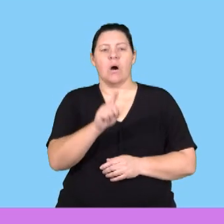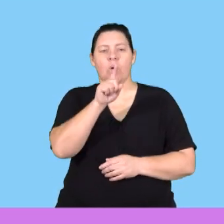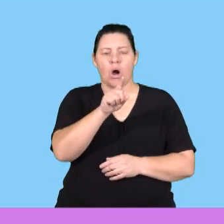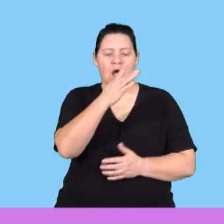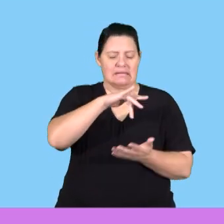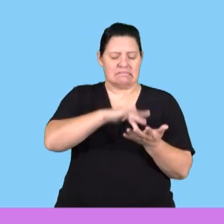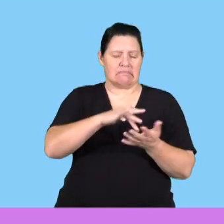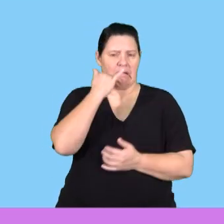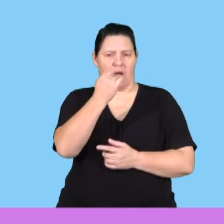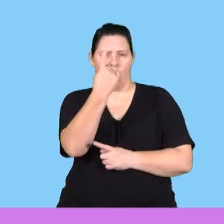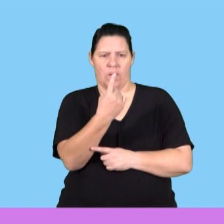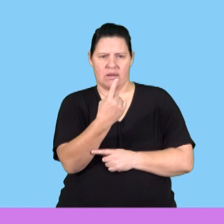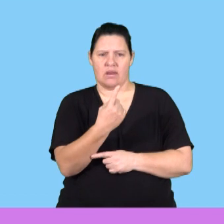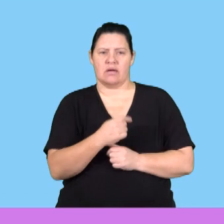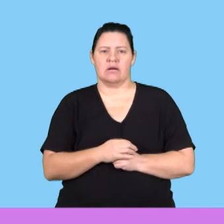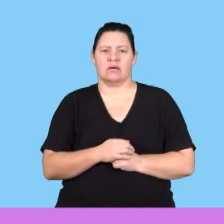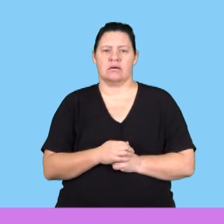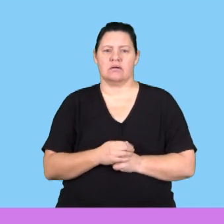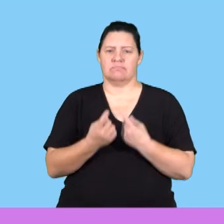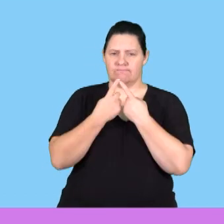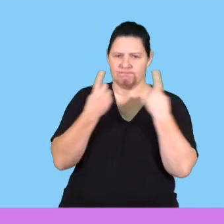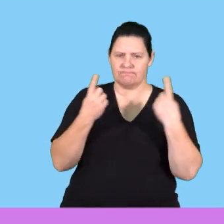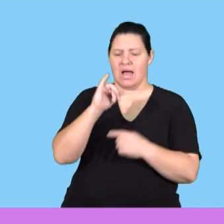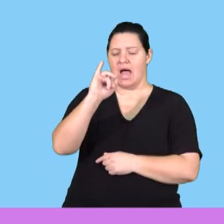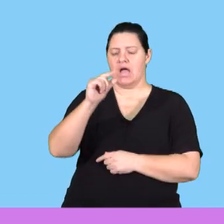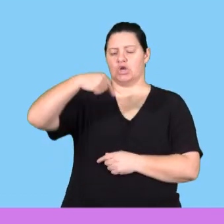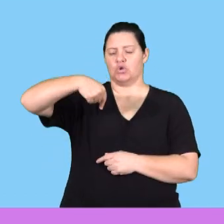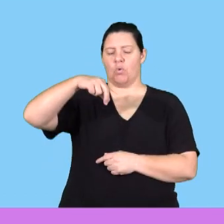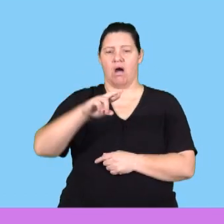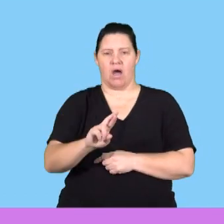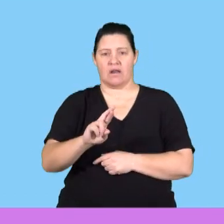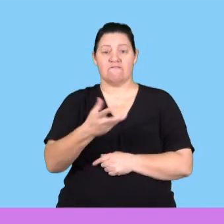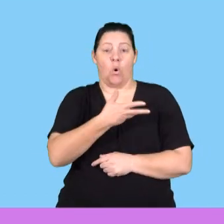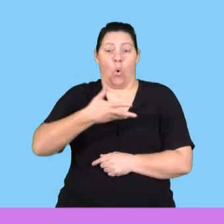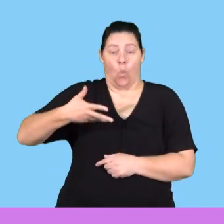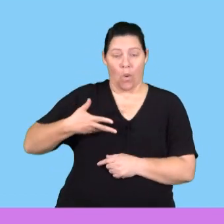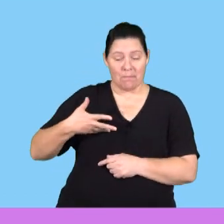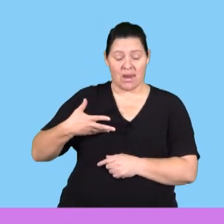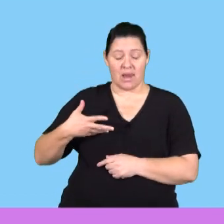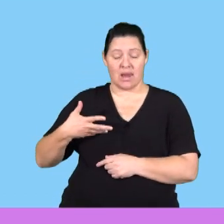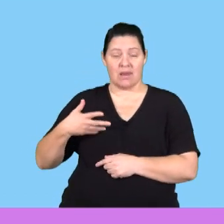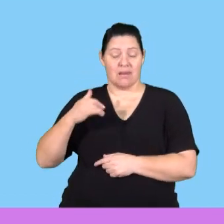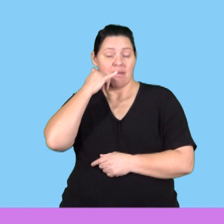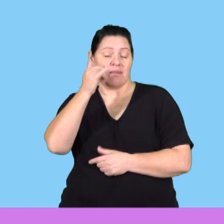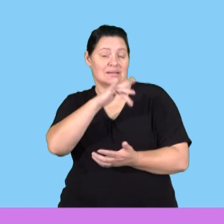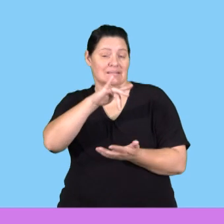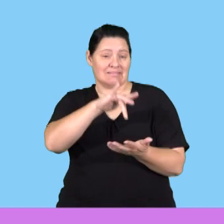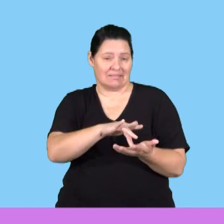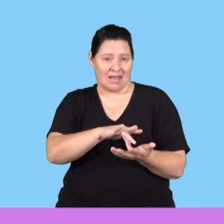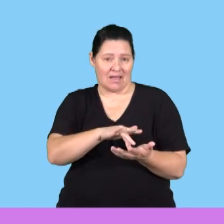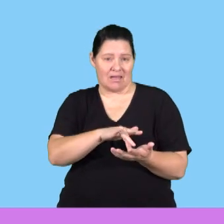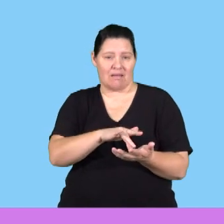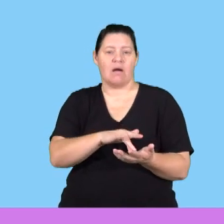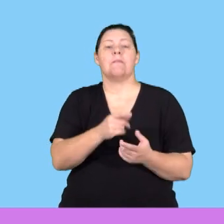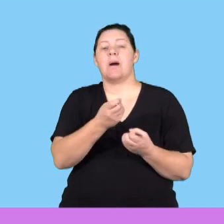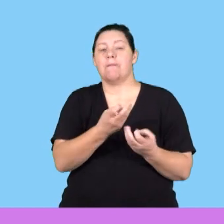number 2 says one of the call center agents stated that the IQR for the female call center agents